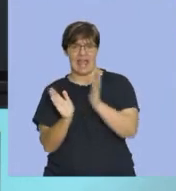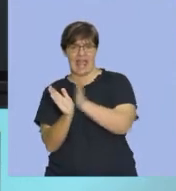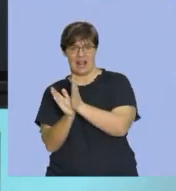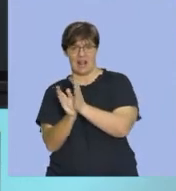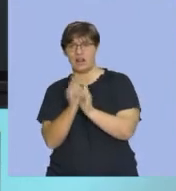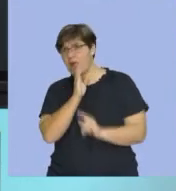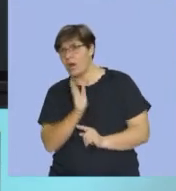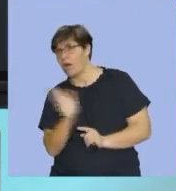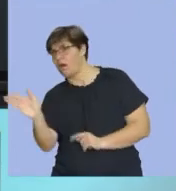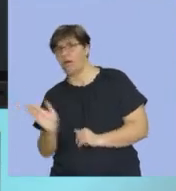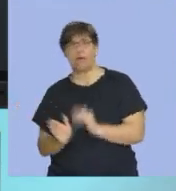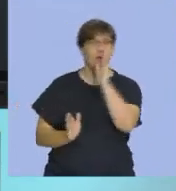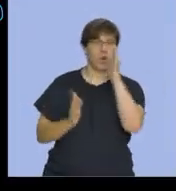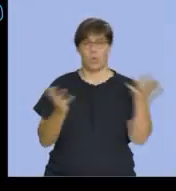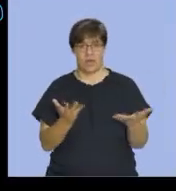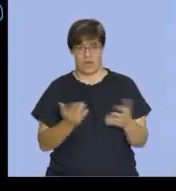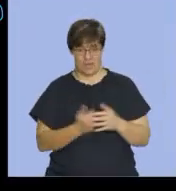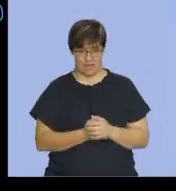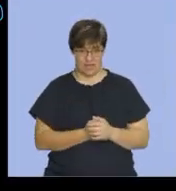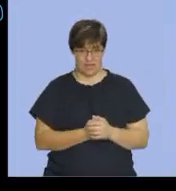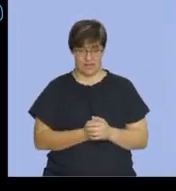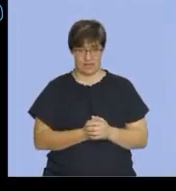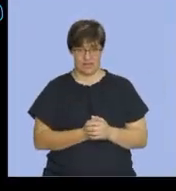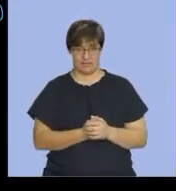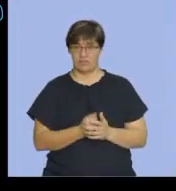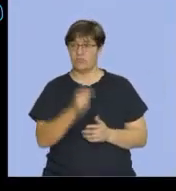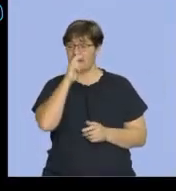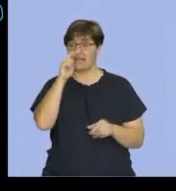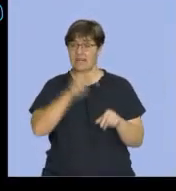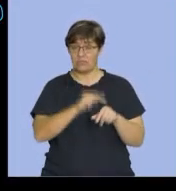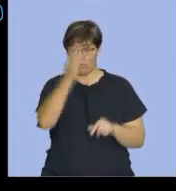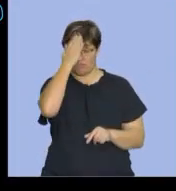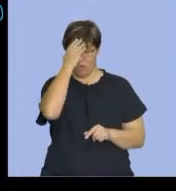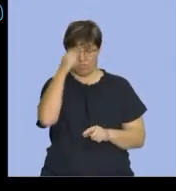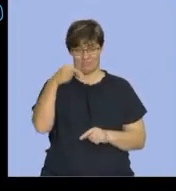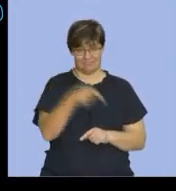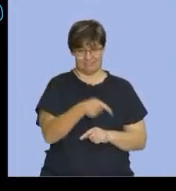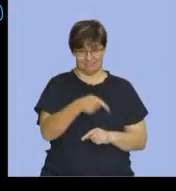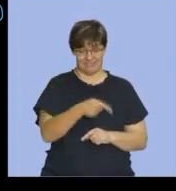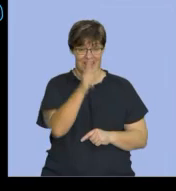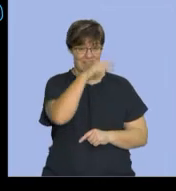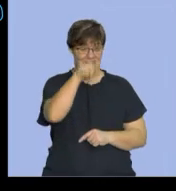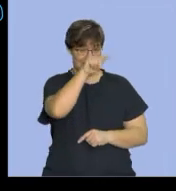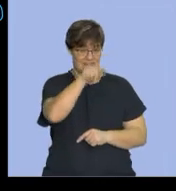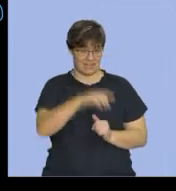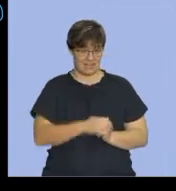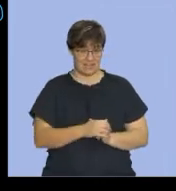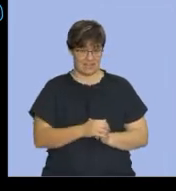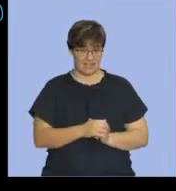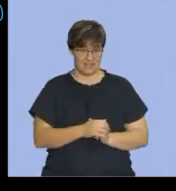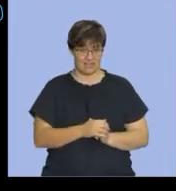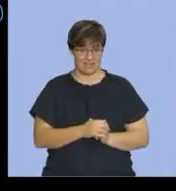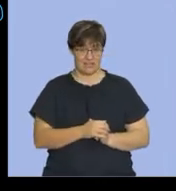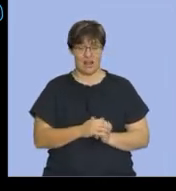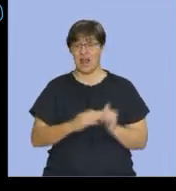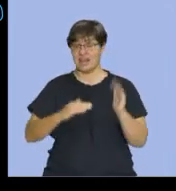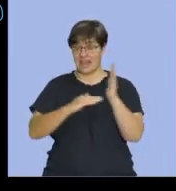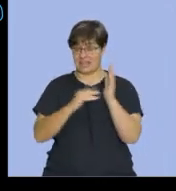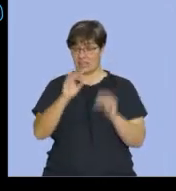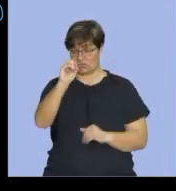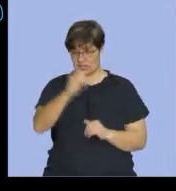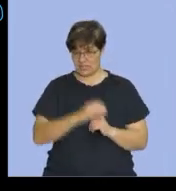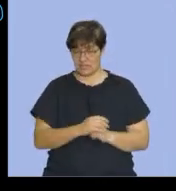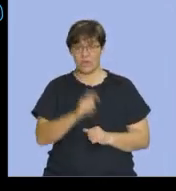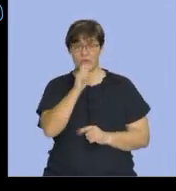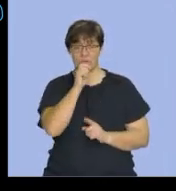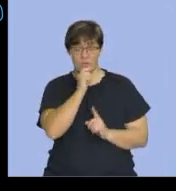need a direction. So we need to know theta. Right angle triangle, we're going to